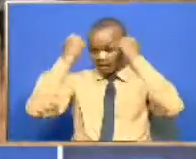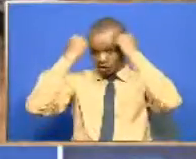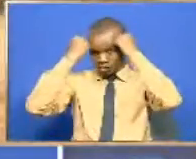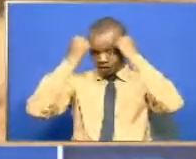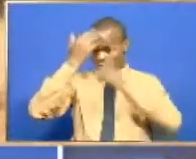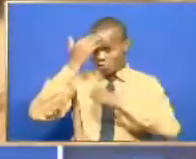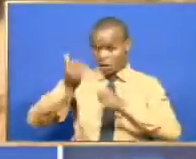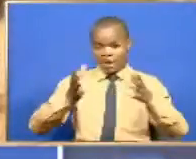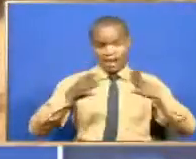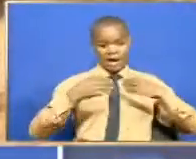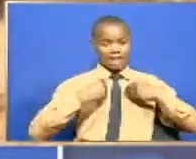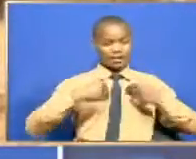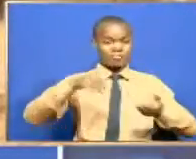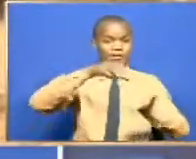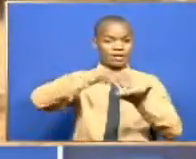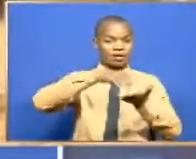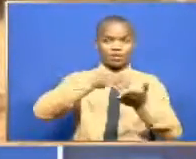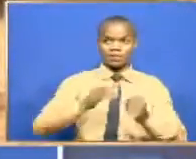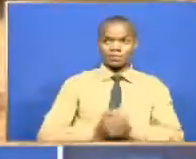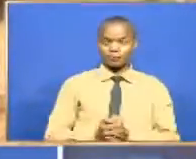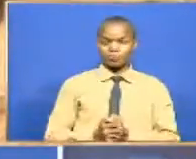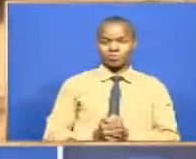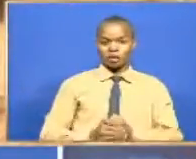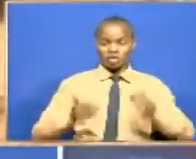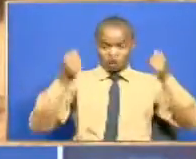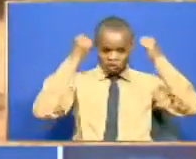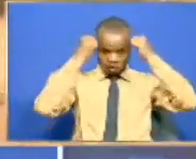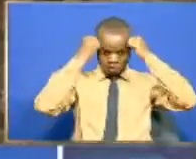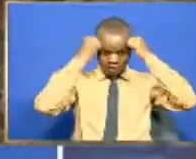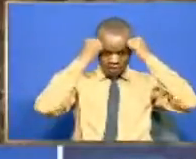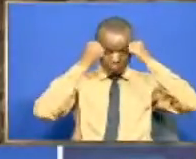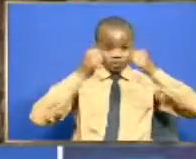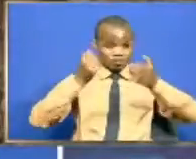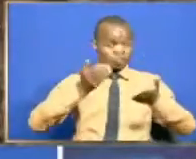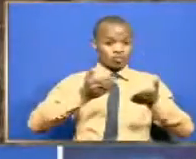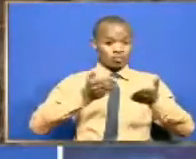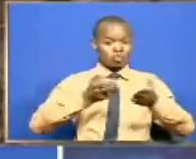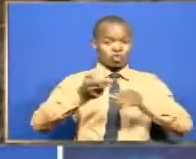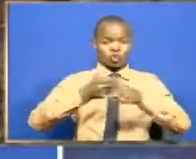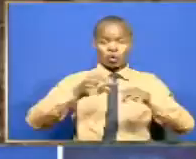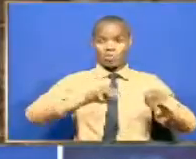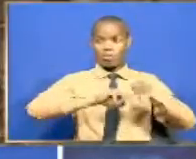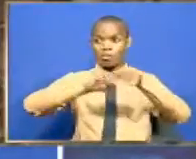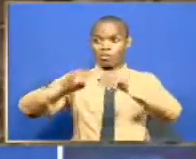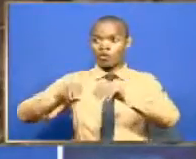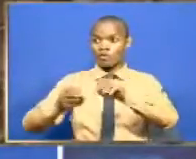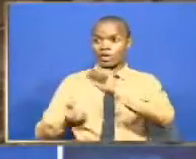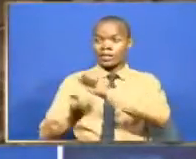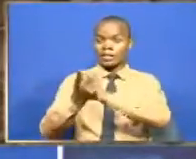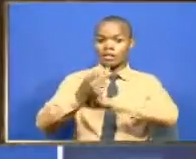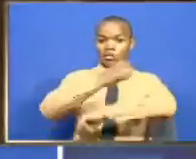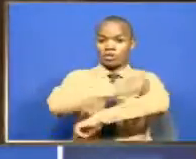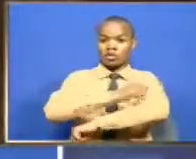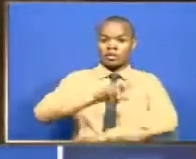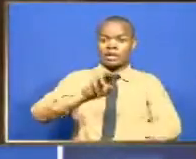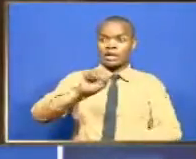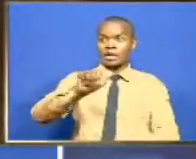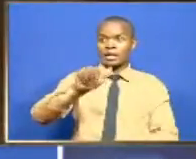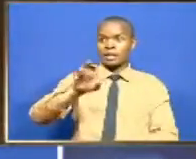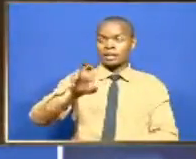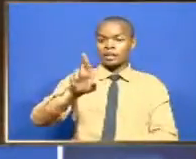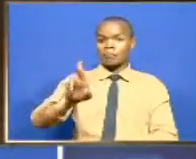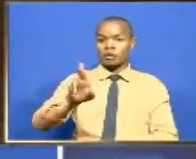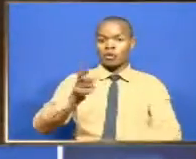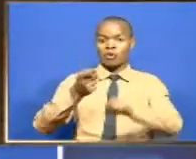situation. The students were to be integrated at Sabor Secondary School, which is about 30 kilometers away, prompting